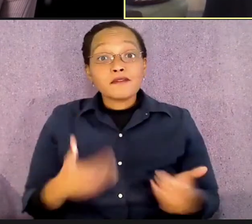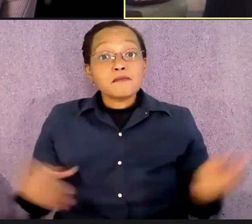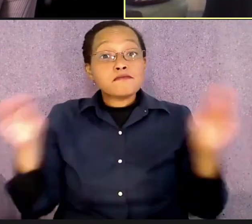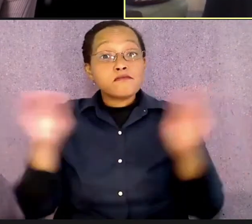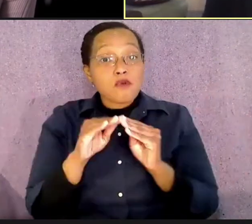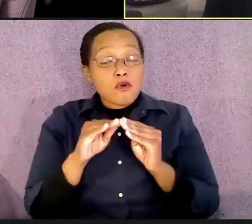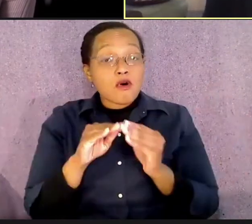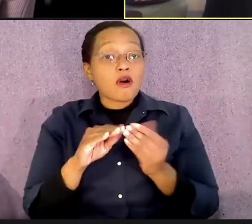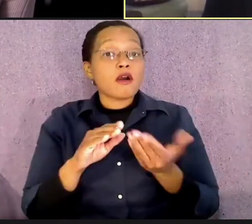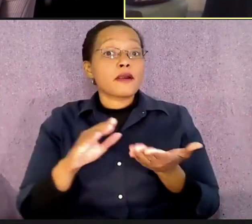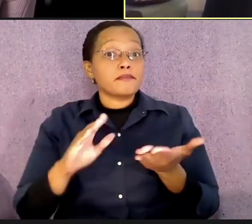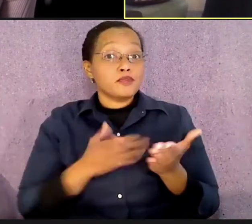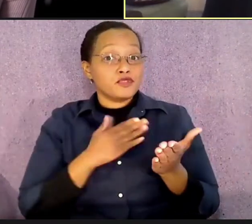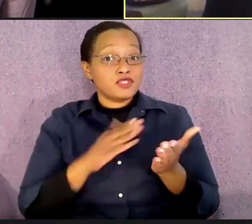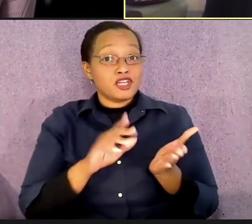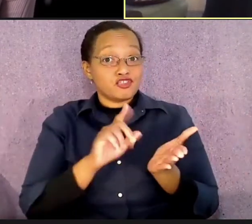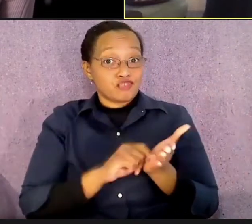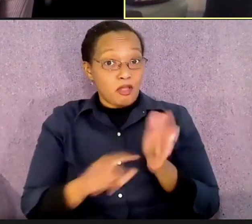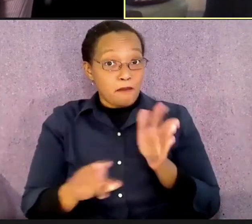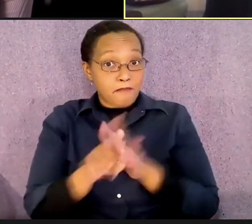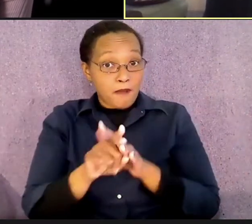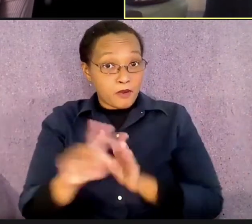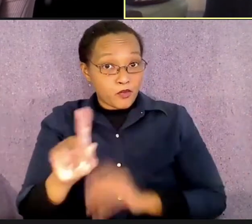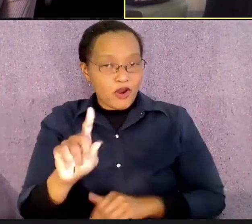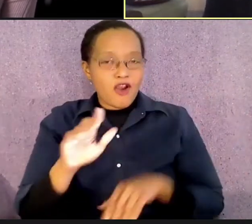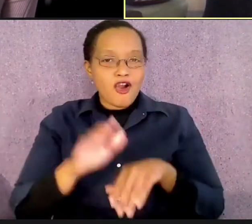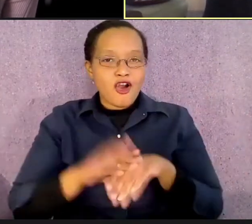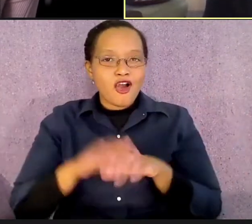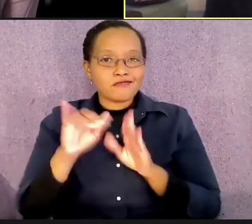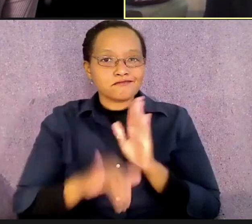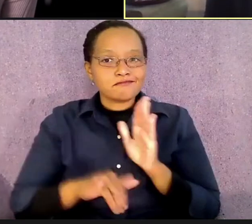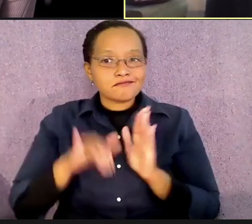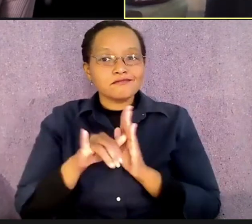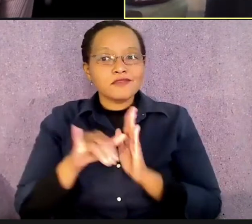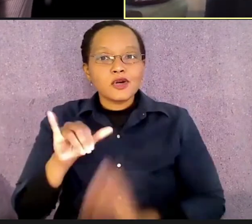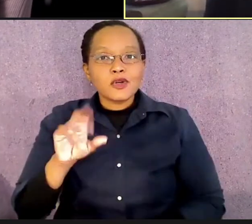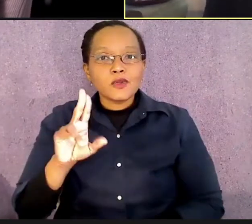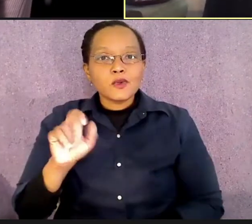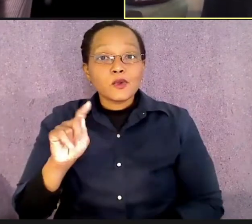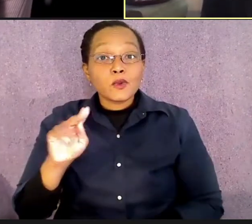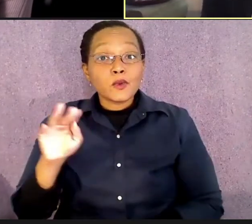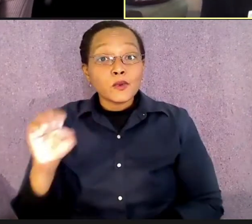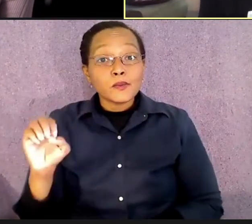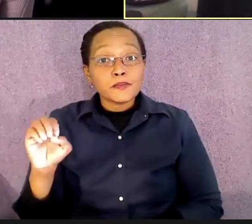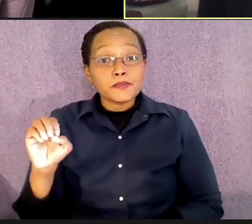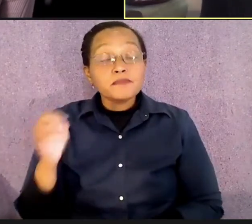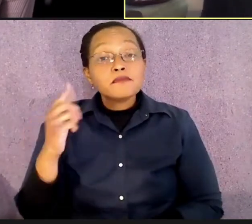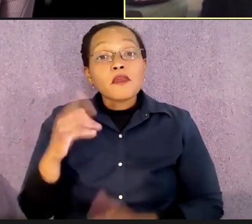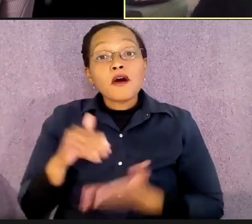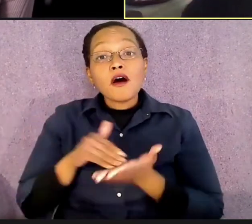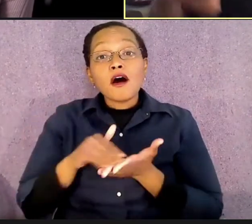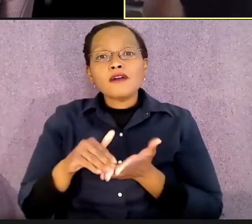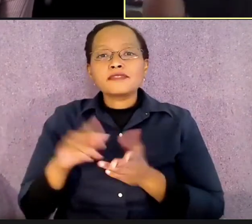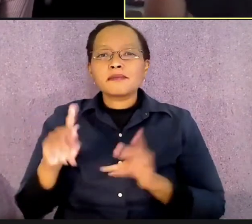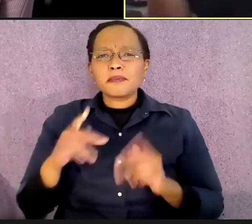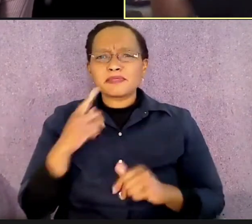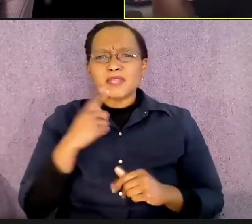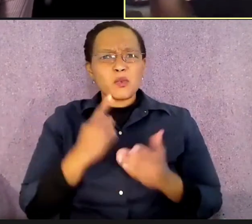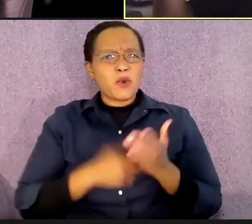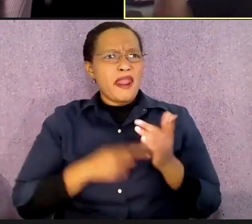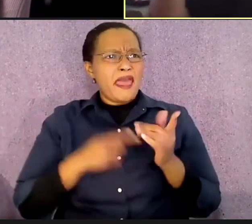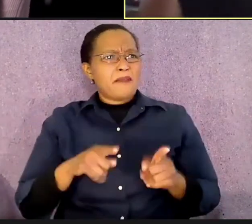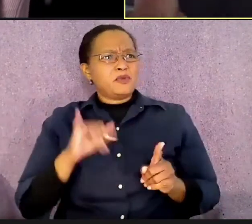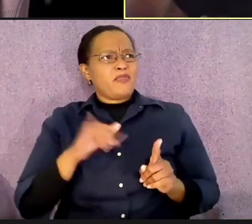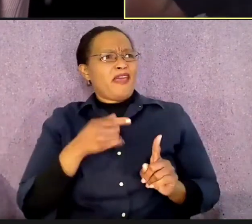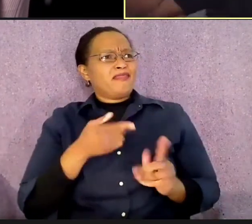lot of it's on YouTube. Like, I think people who wonder about like what happened to this thing, it has migrated to